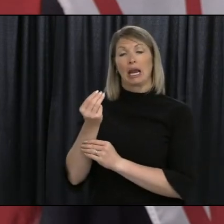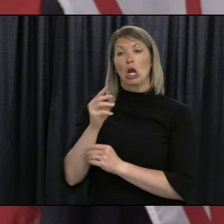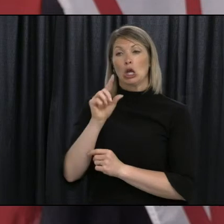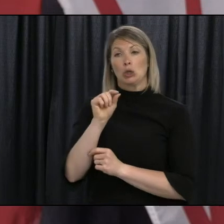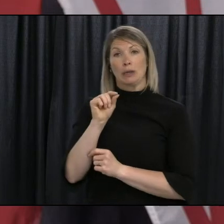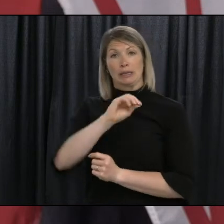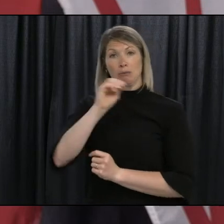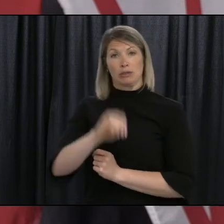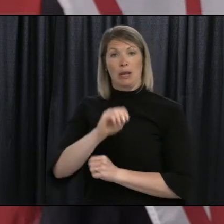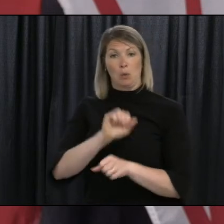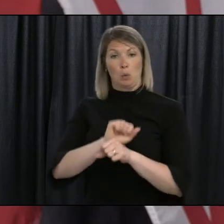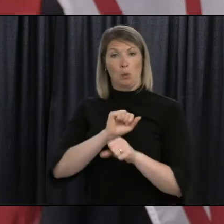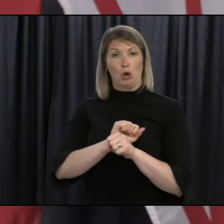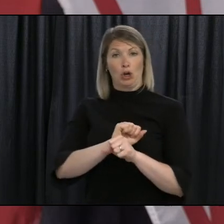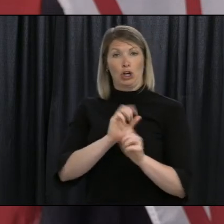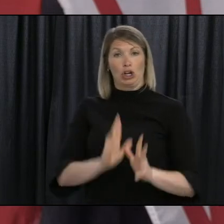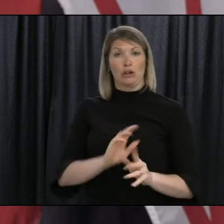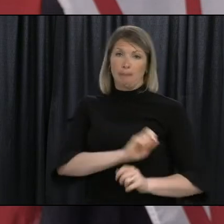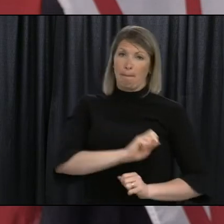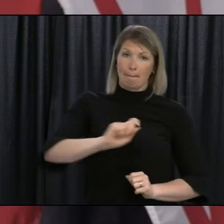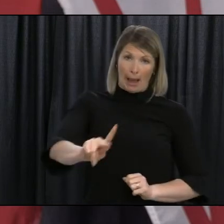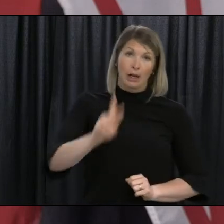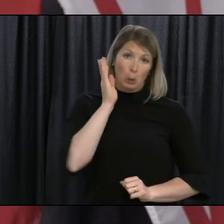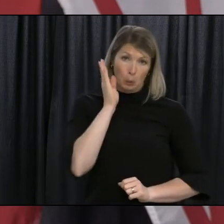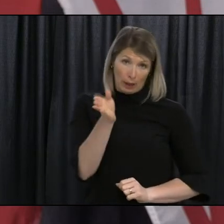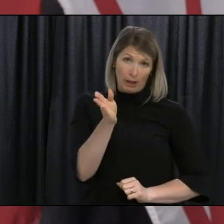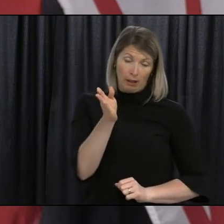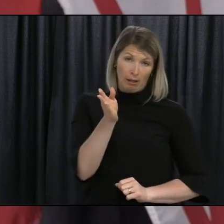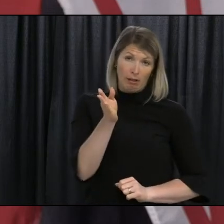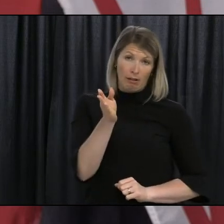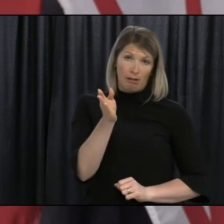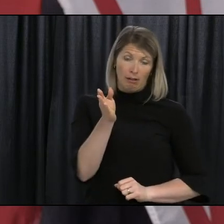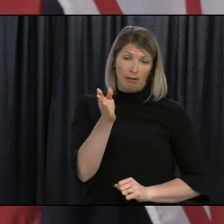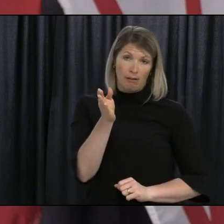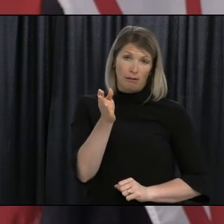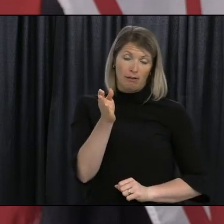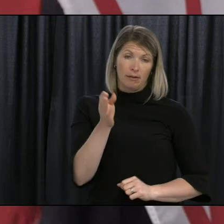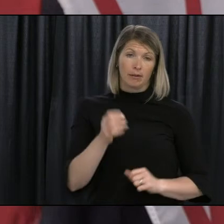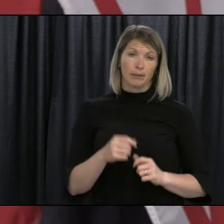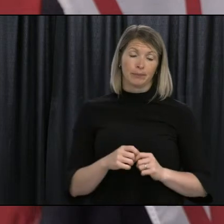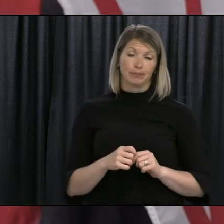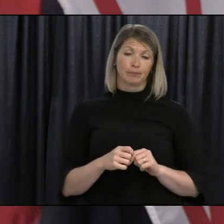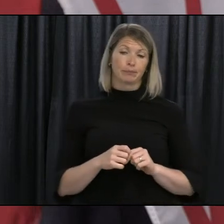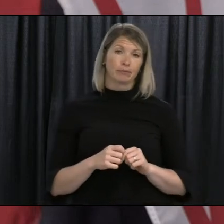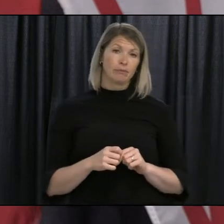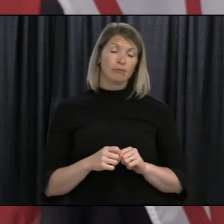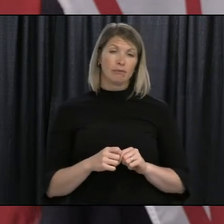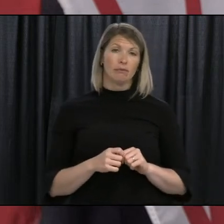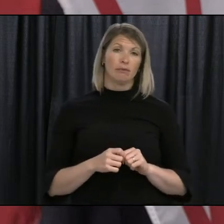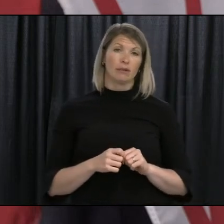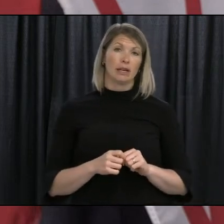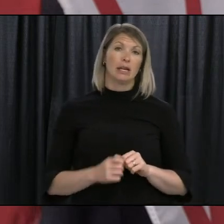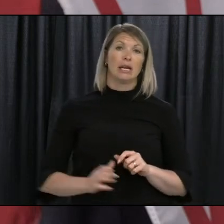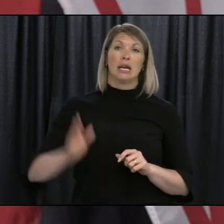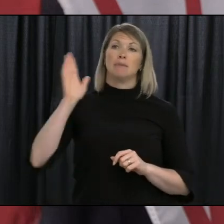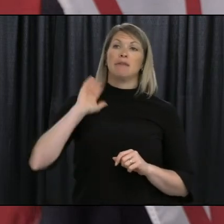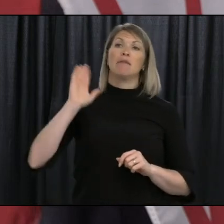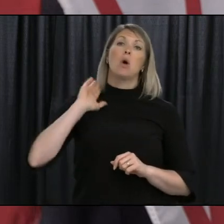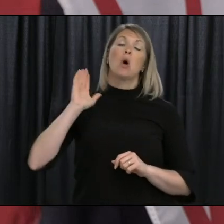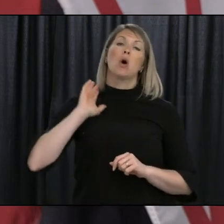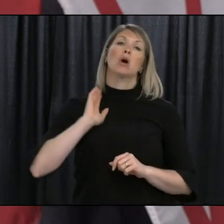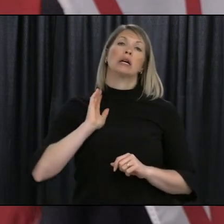workforce, and I think there's been a focus on areas where working from home was less efficient than